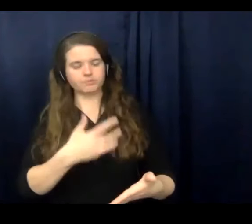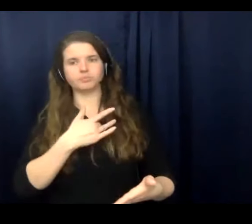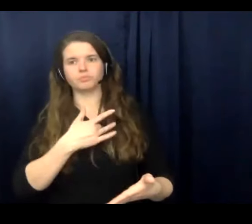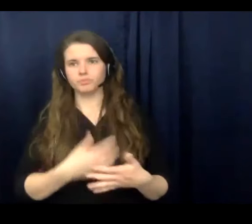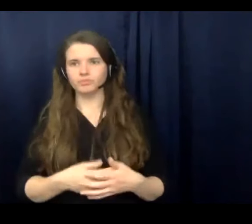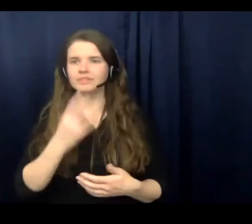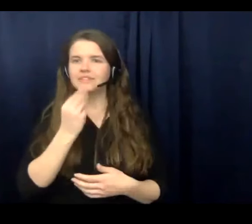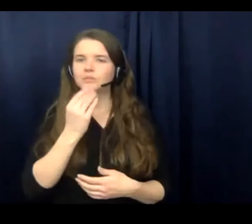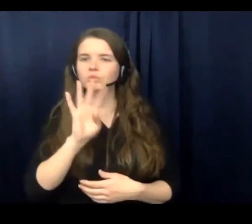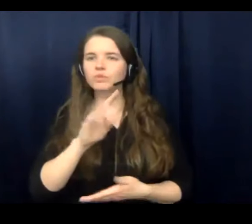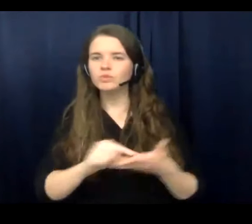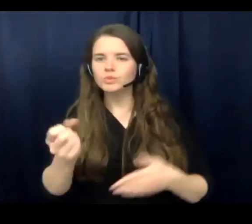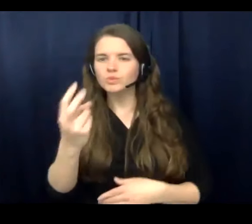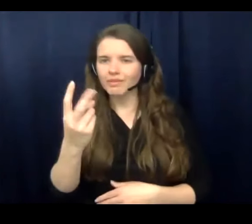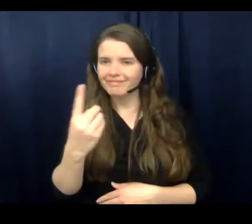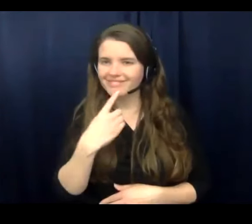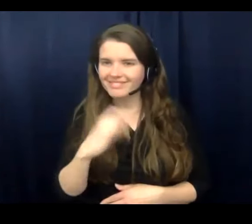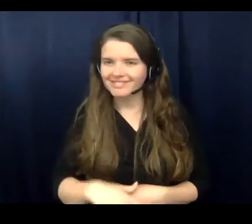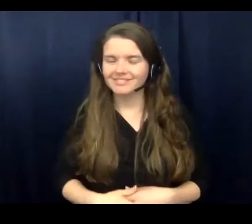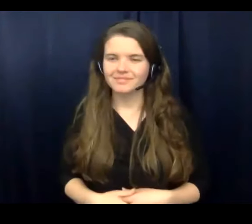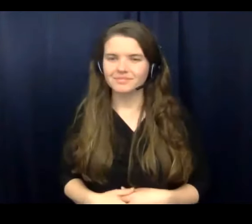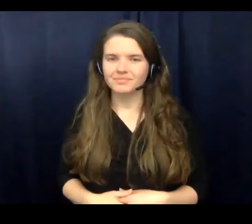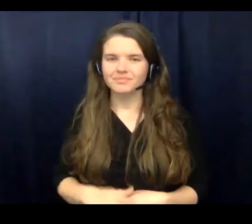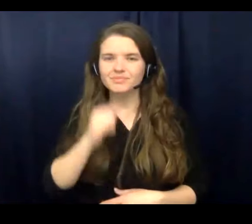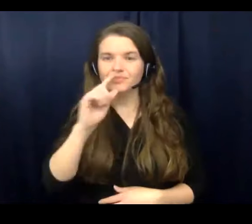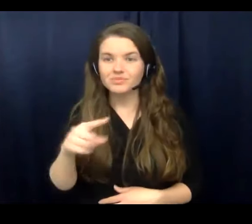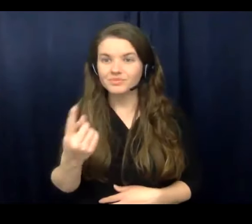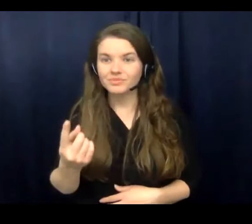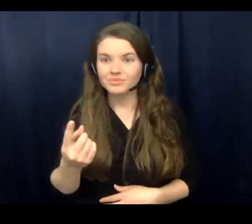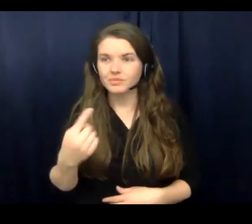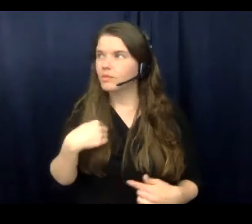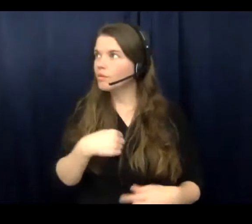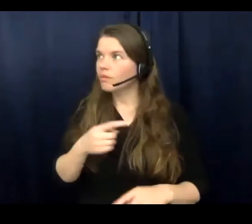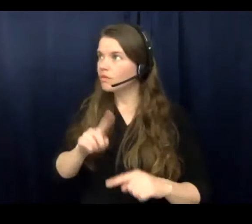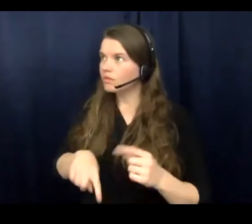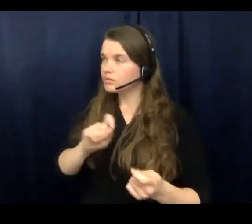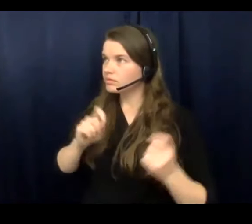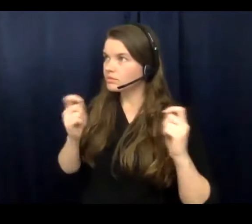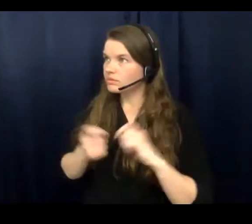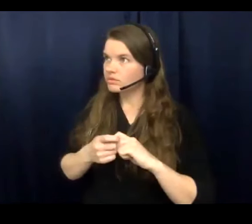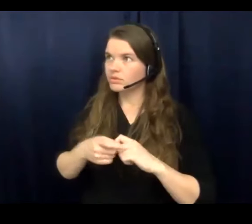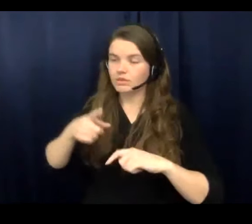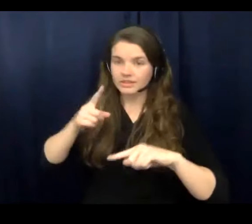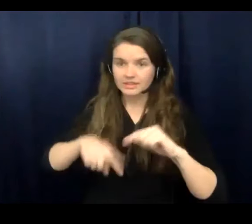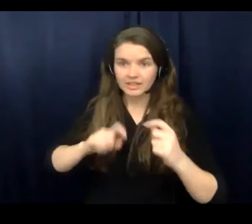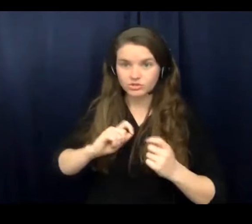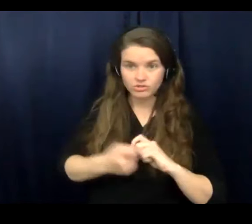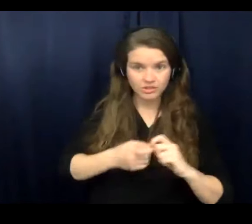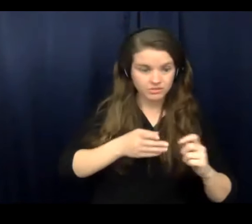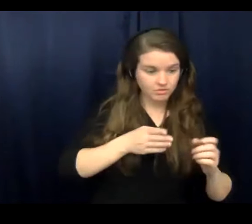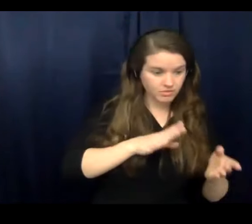So you see, it's not just the fact that we could never be converted or changed from one way to